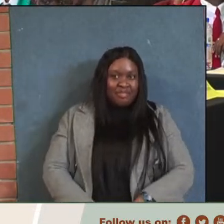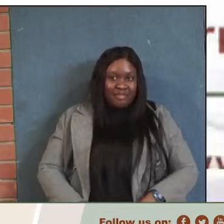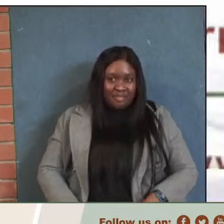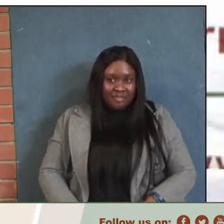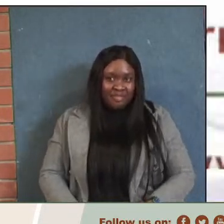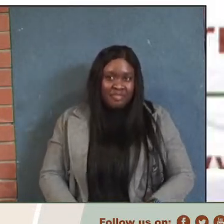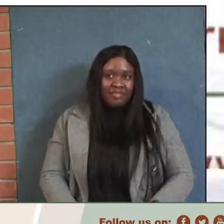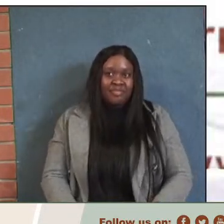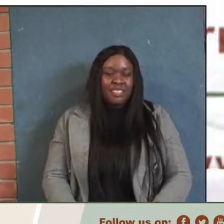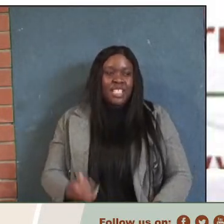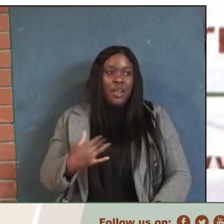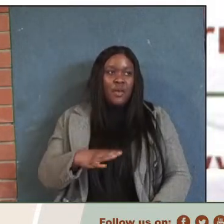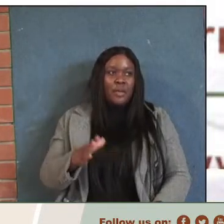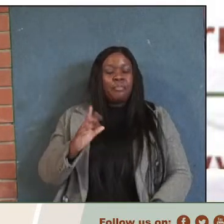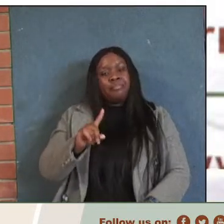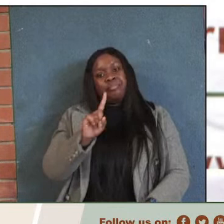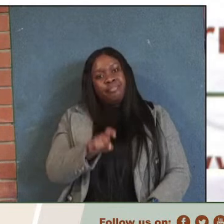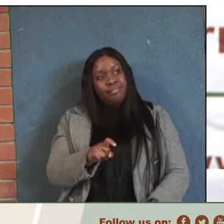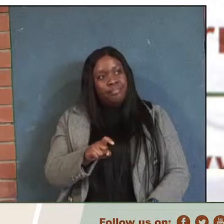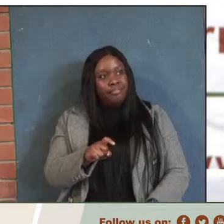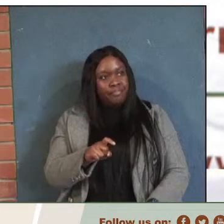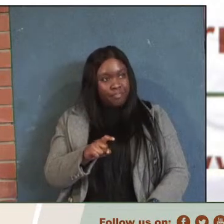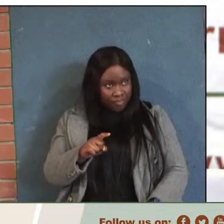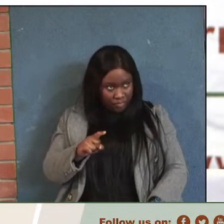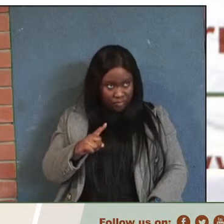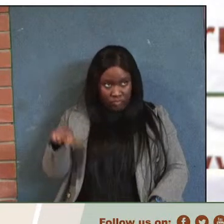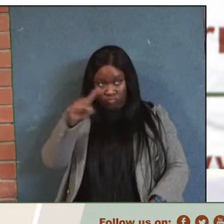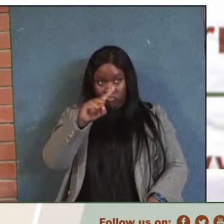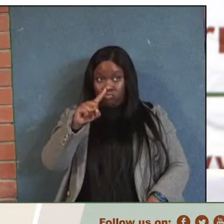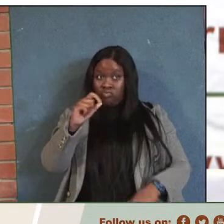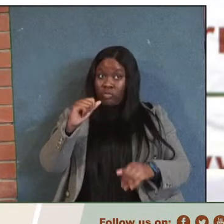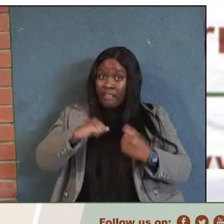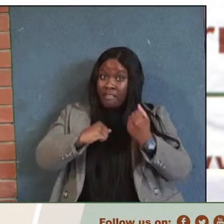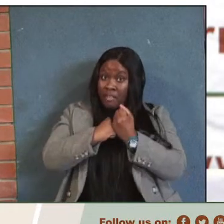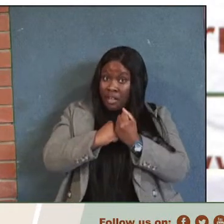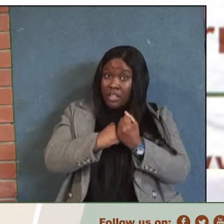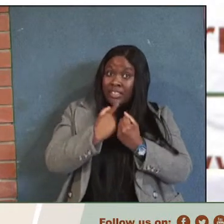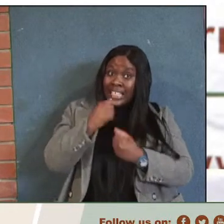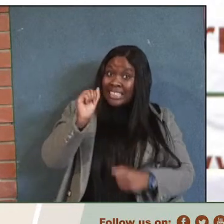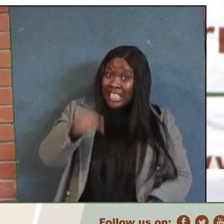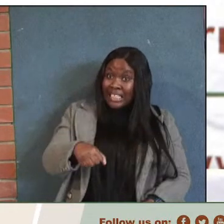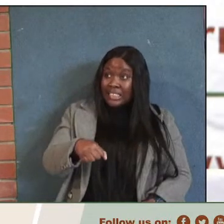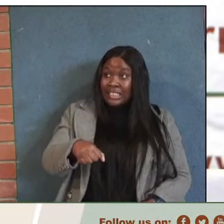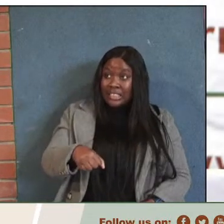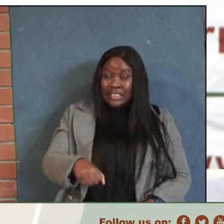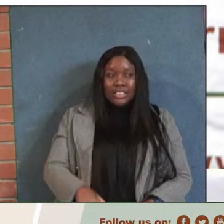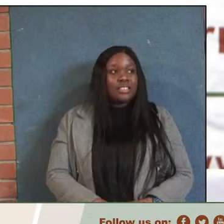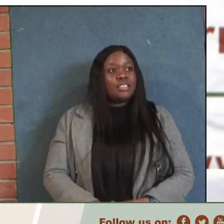I now put the question. All those in favour say yes. Yes.